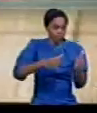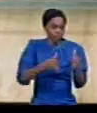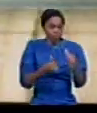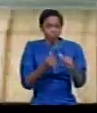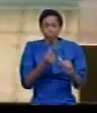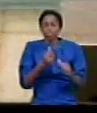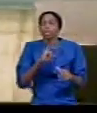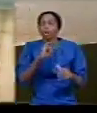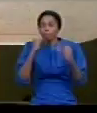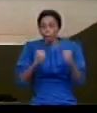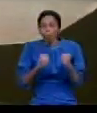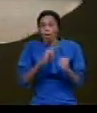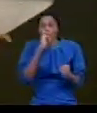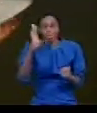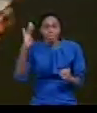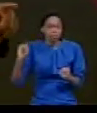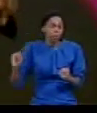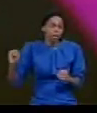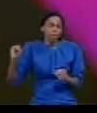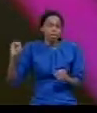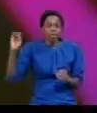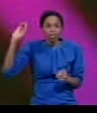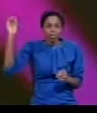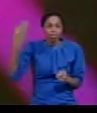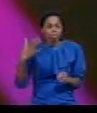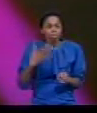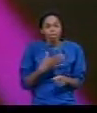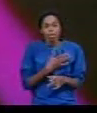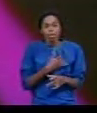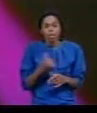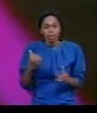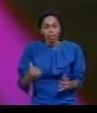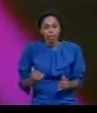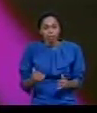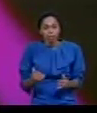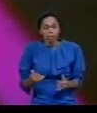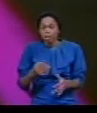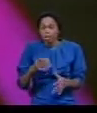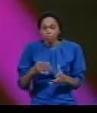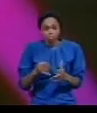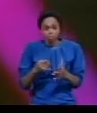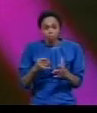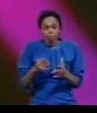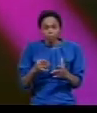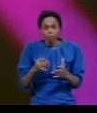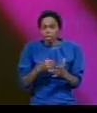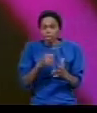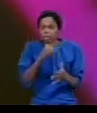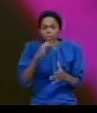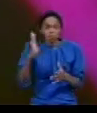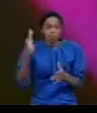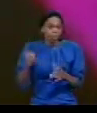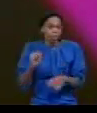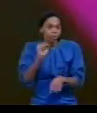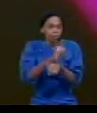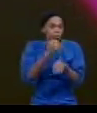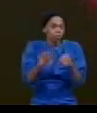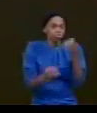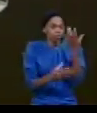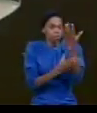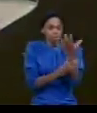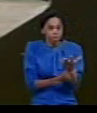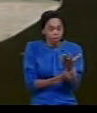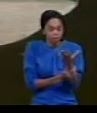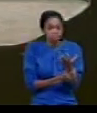had done work, the work of his labor, the labor of his hand. And the